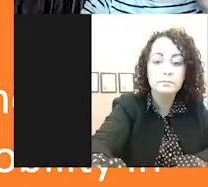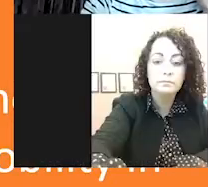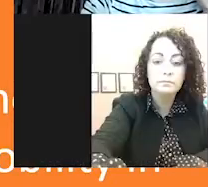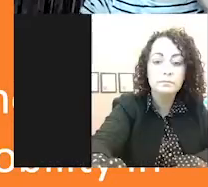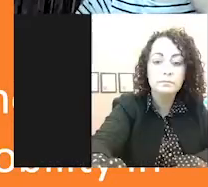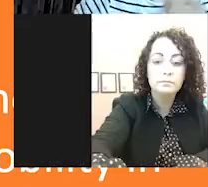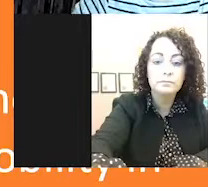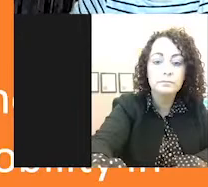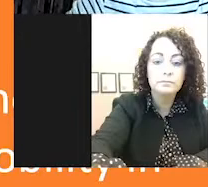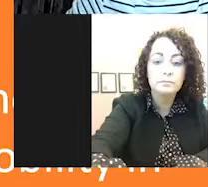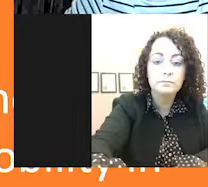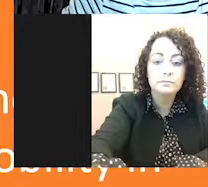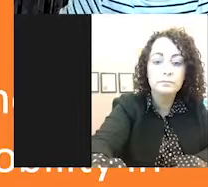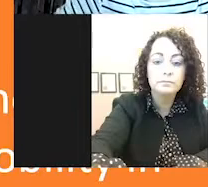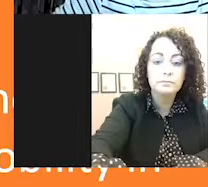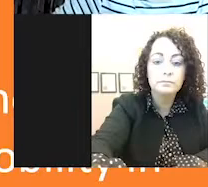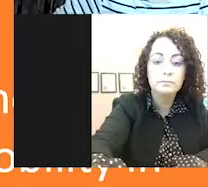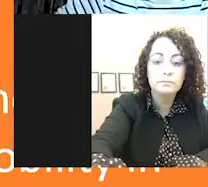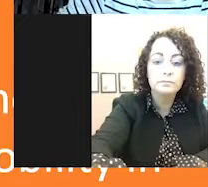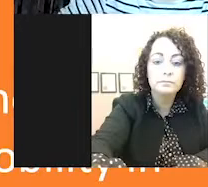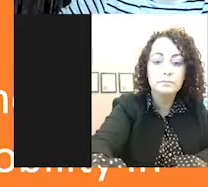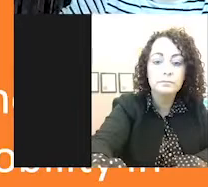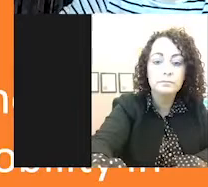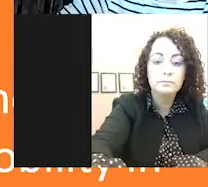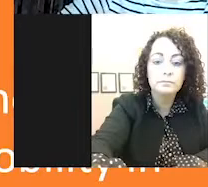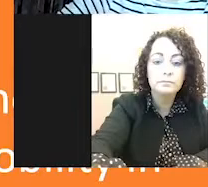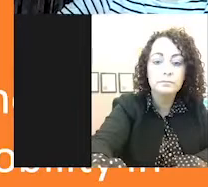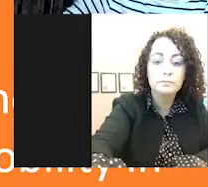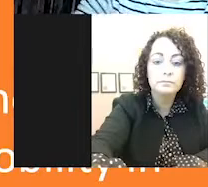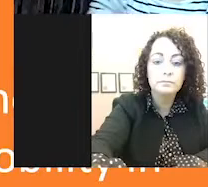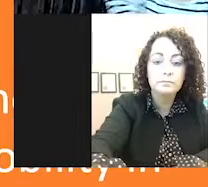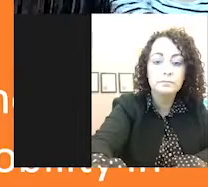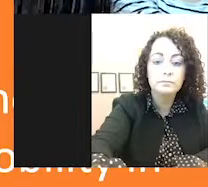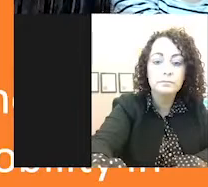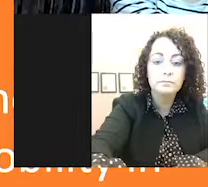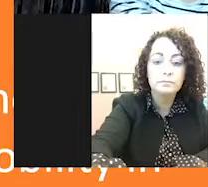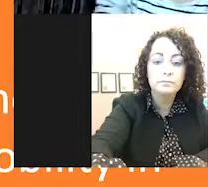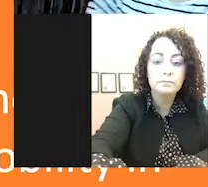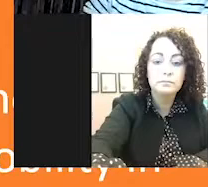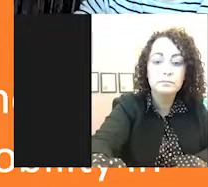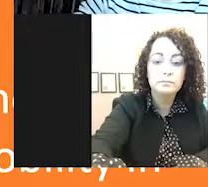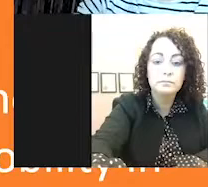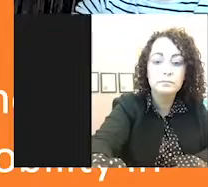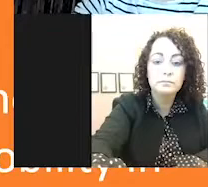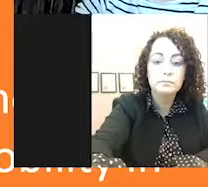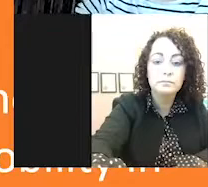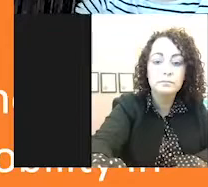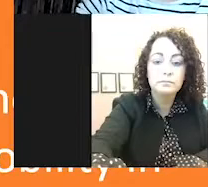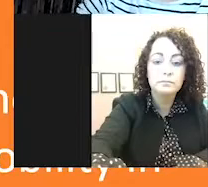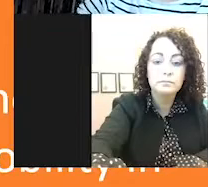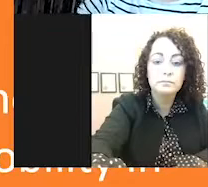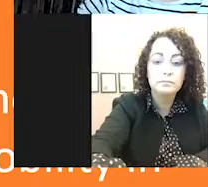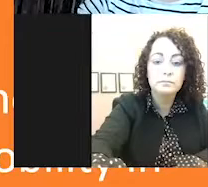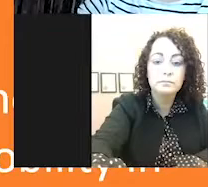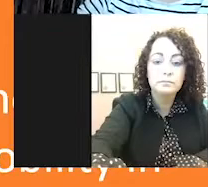it's most welcome. I'd encourage you all as well. Our draft development plan is currently on public display. So those of you with an interest